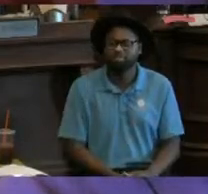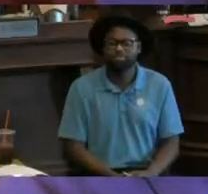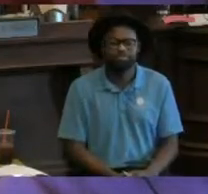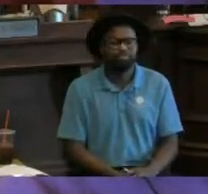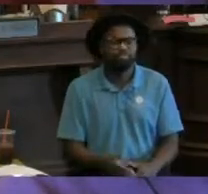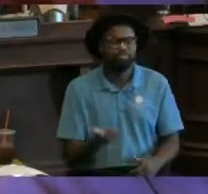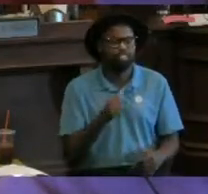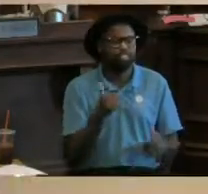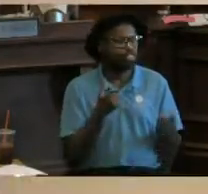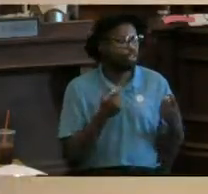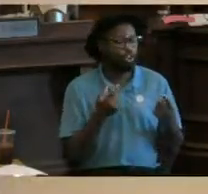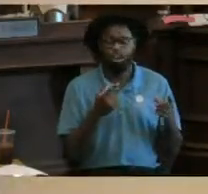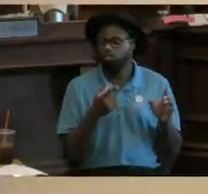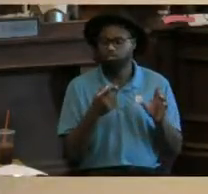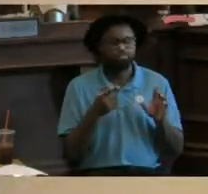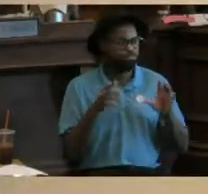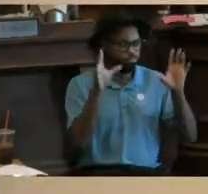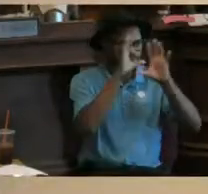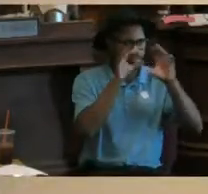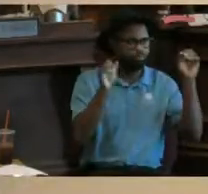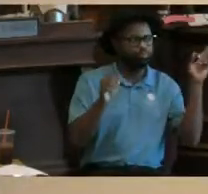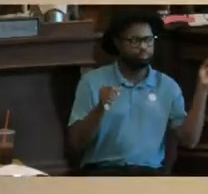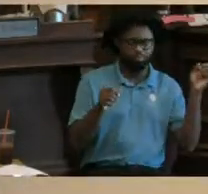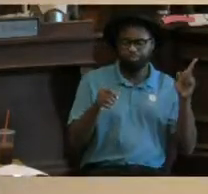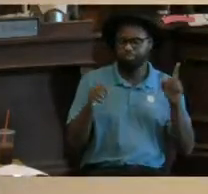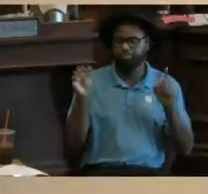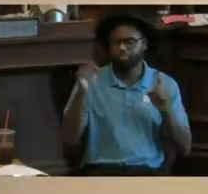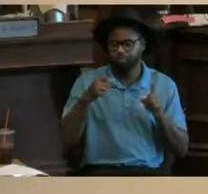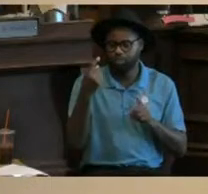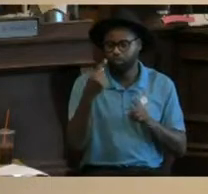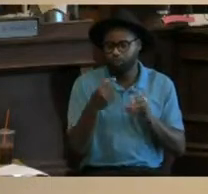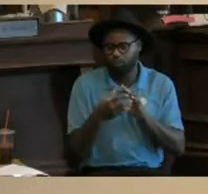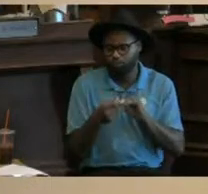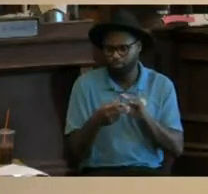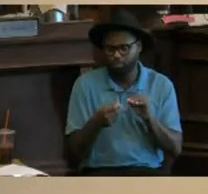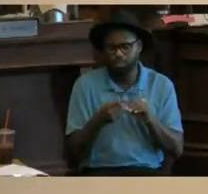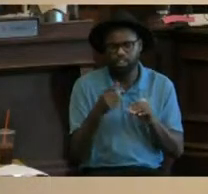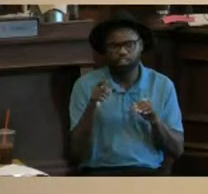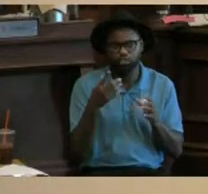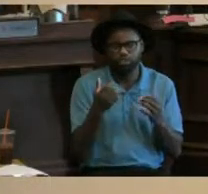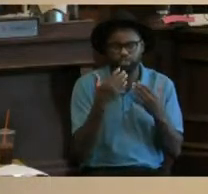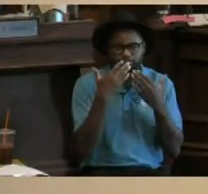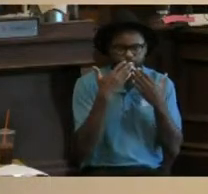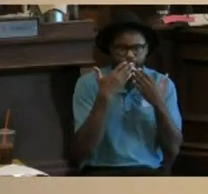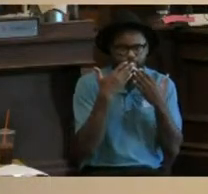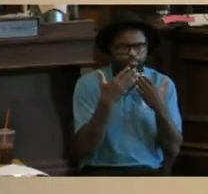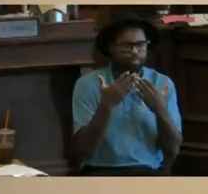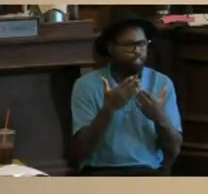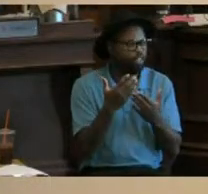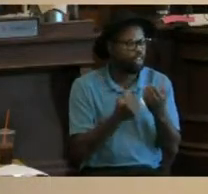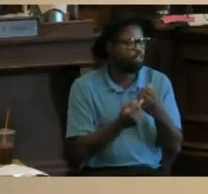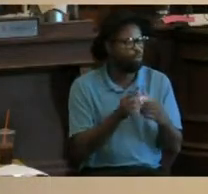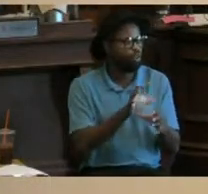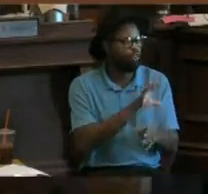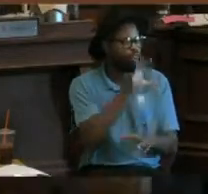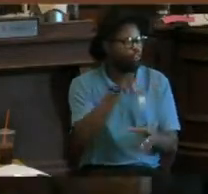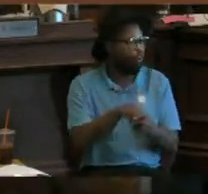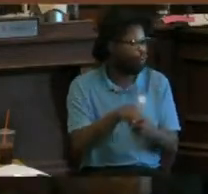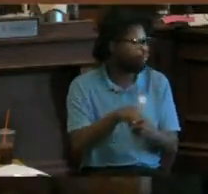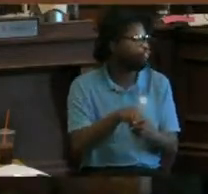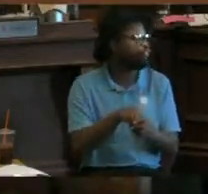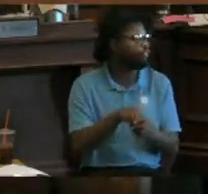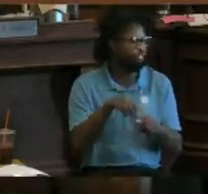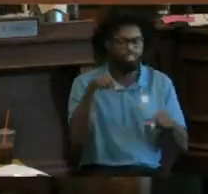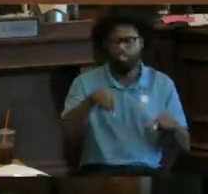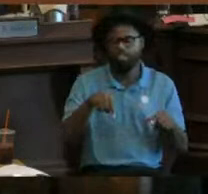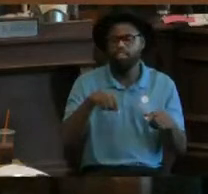Any other council president? Yeah, just one comment. I just want to say thank you to everyone who's involved in